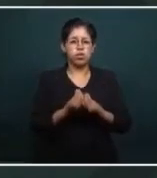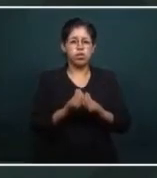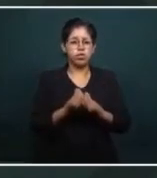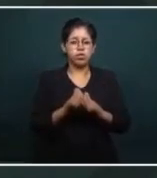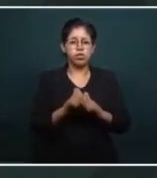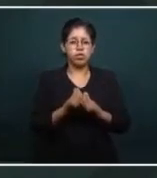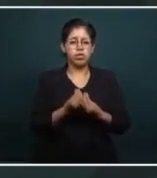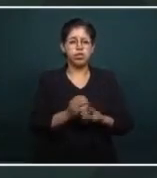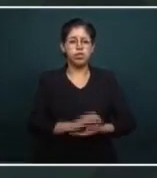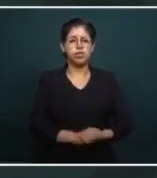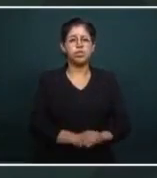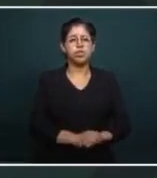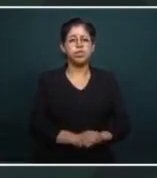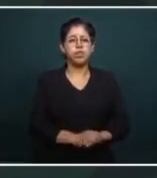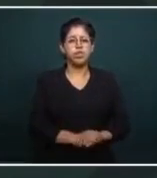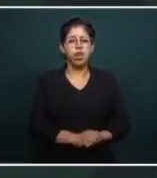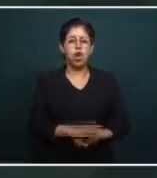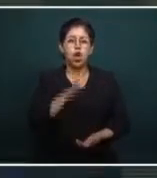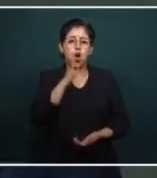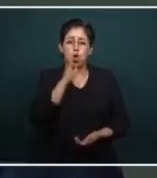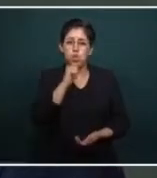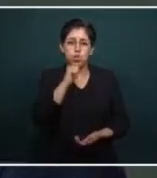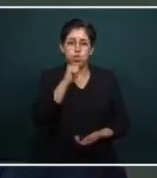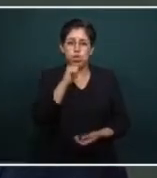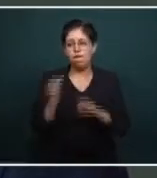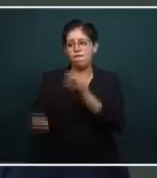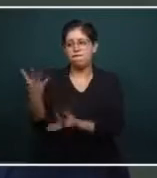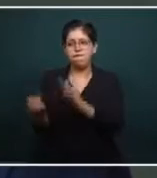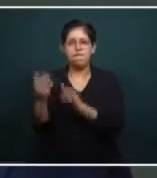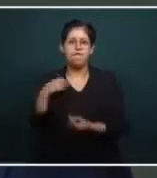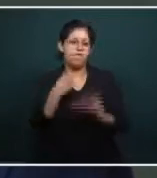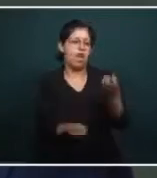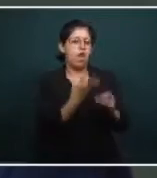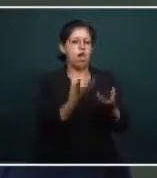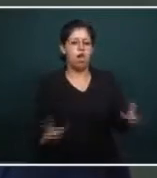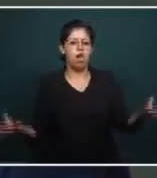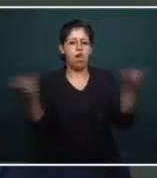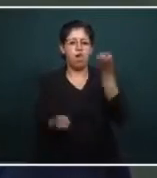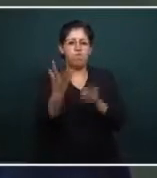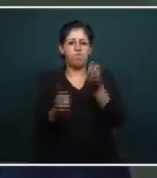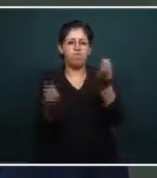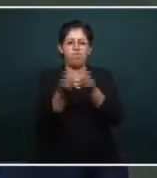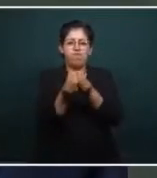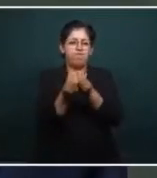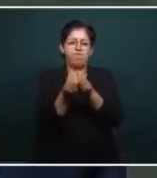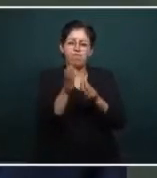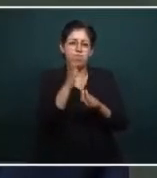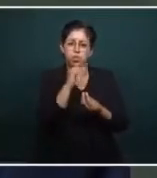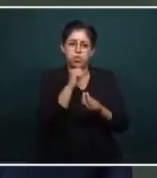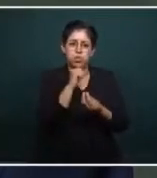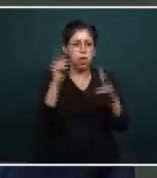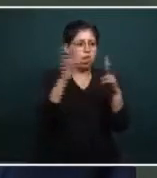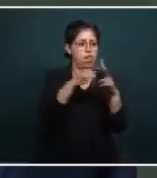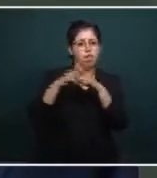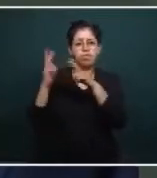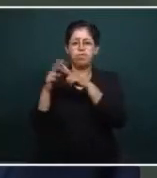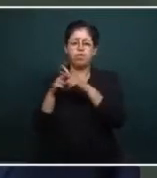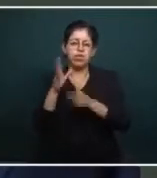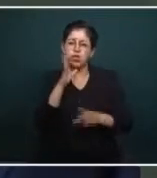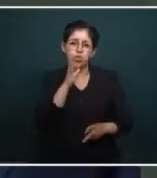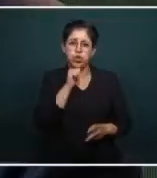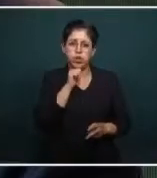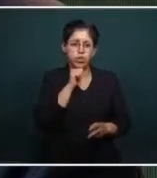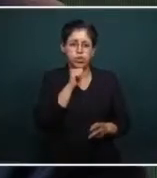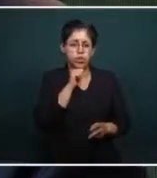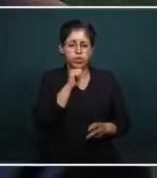that you cannot apagar el fuego con el fuego. turn off No se puede a enfrentar la fire violencia and con la to violencia. fight violence with